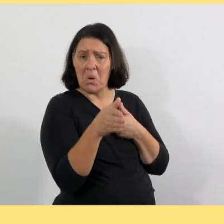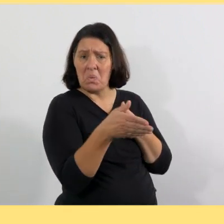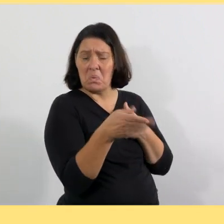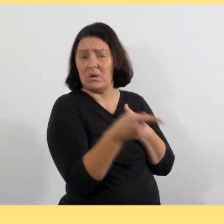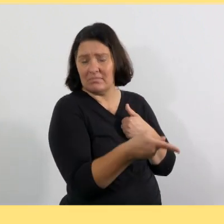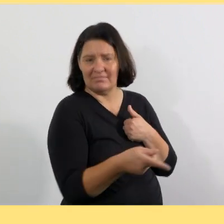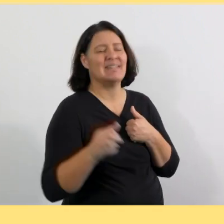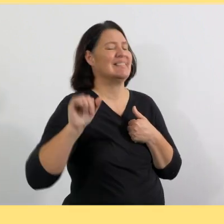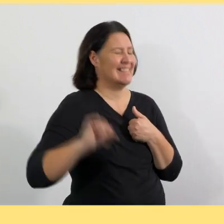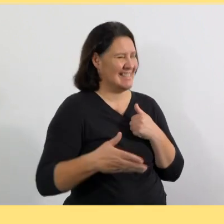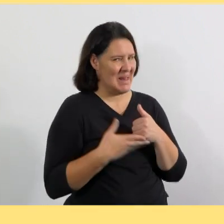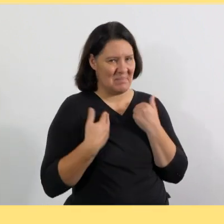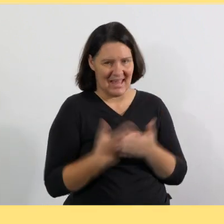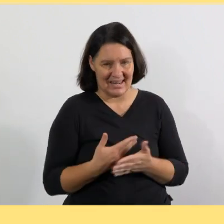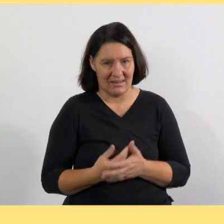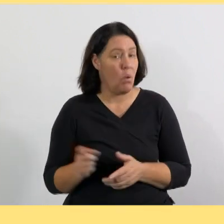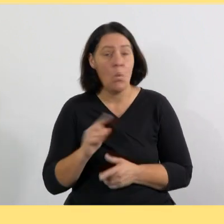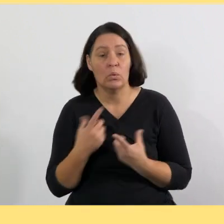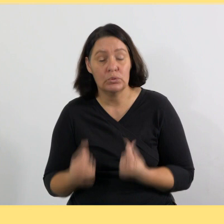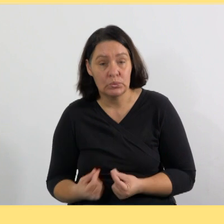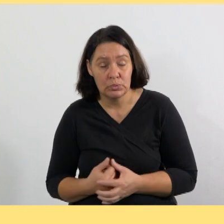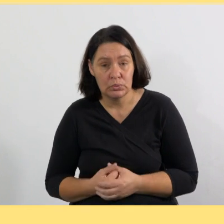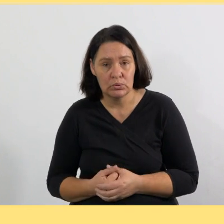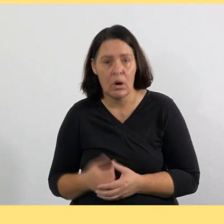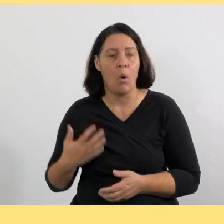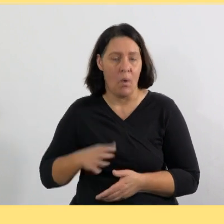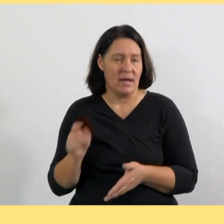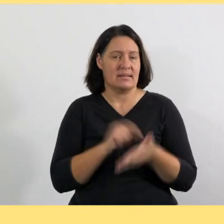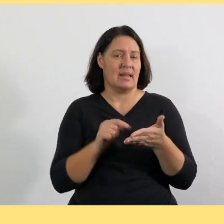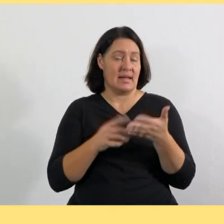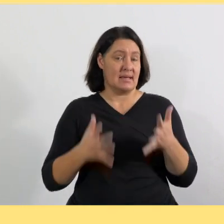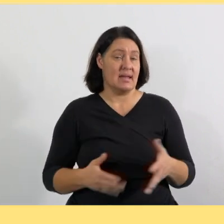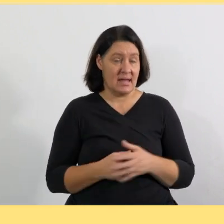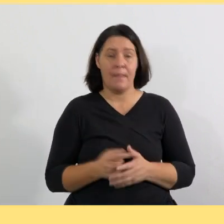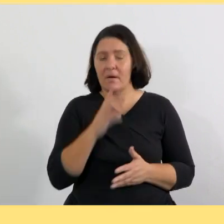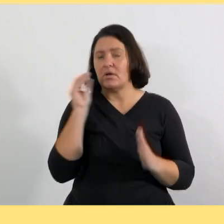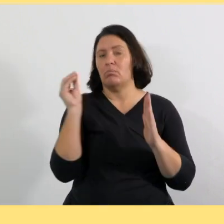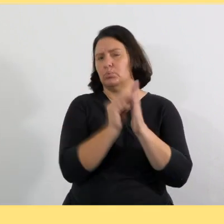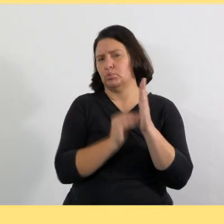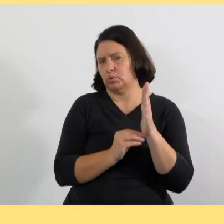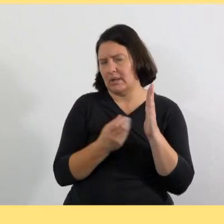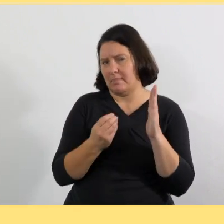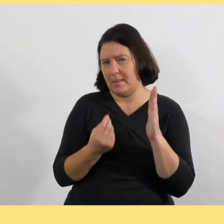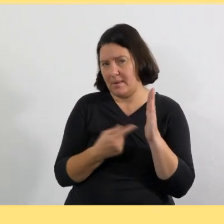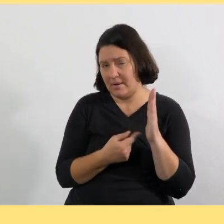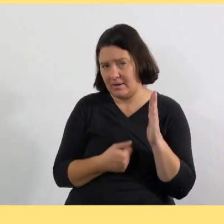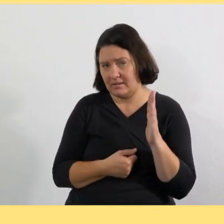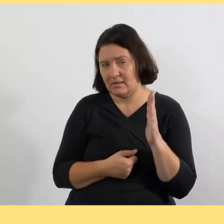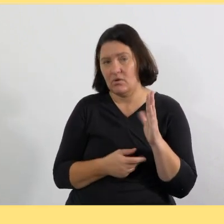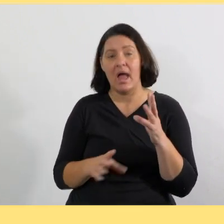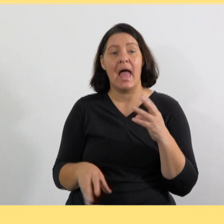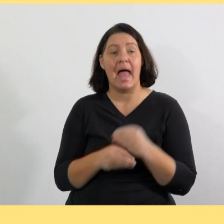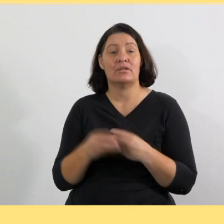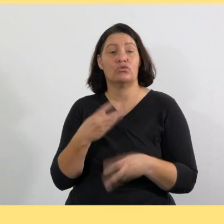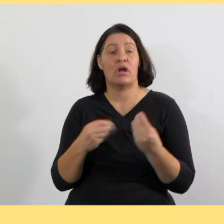this missing figure? Yes, they can. What do? I want you to have your calculator and I want you to punch the following figures.